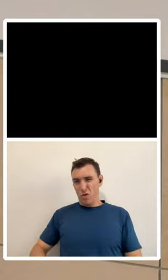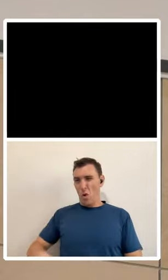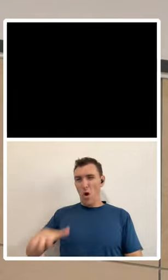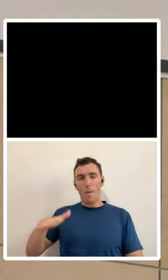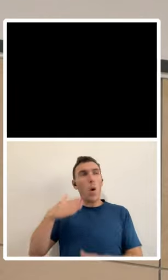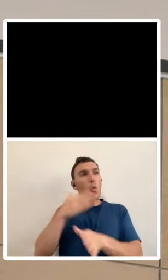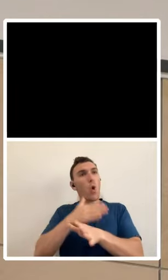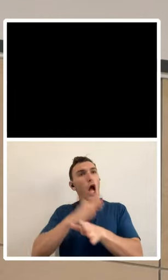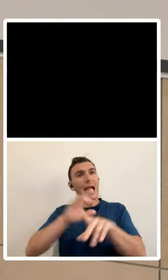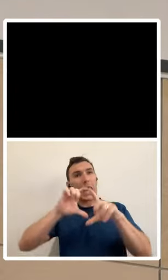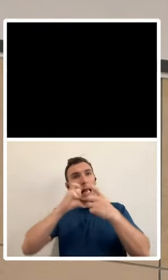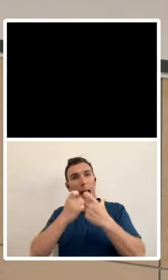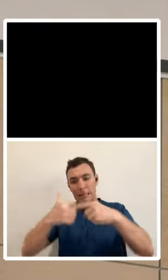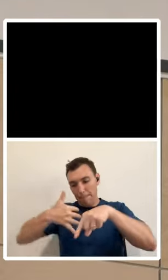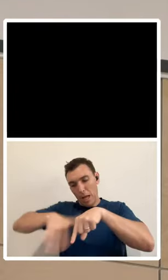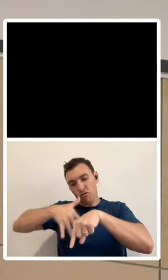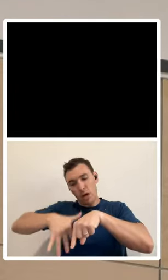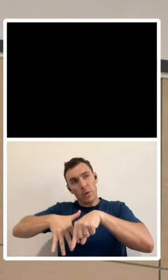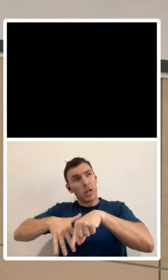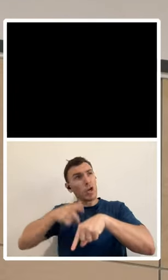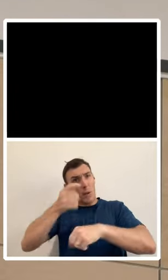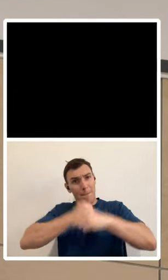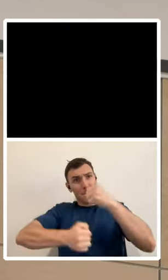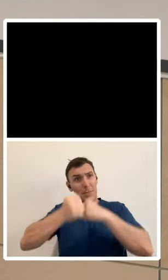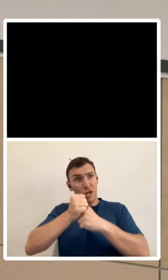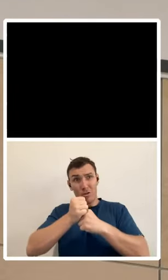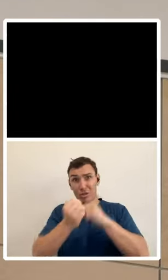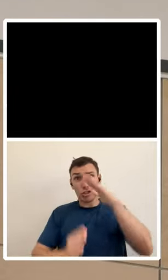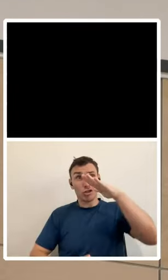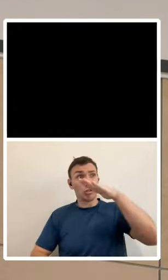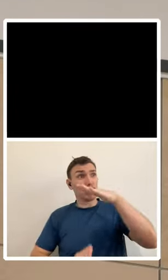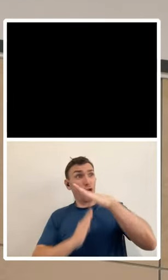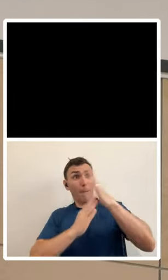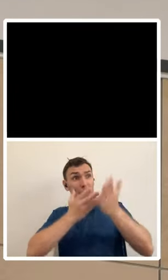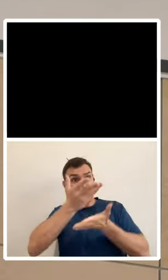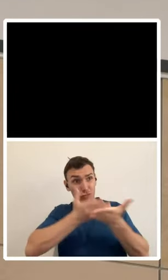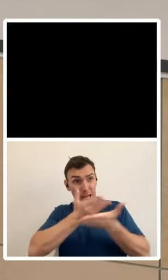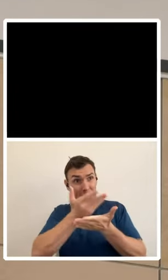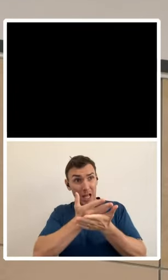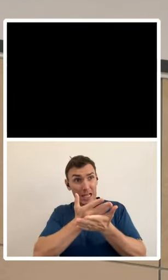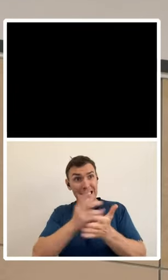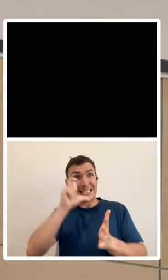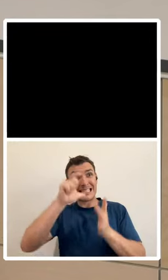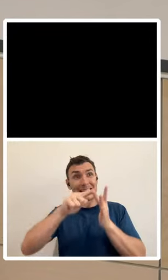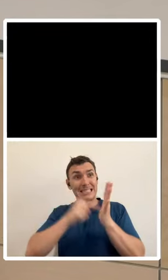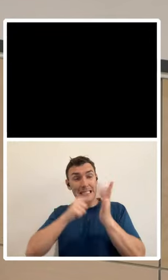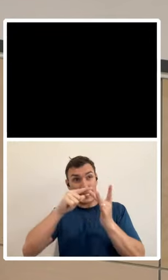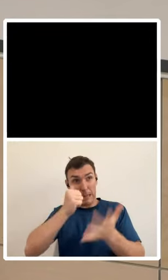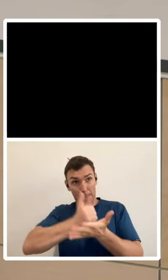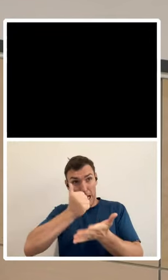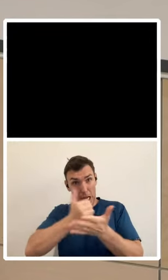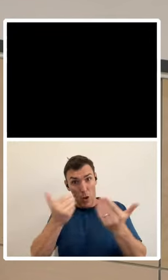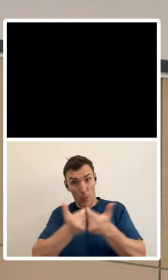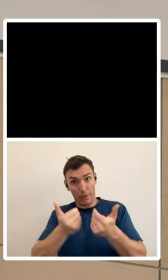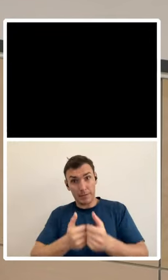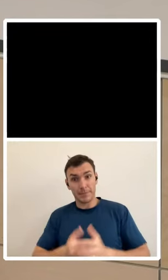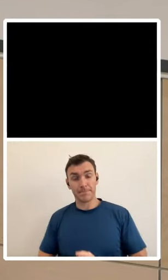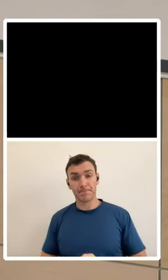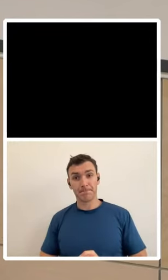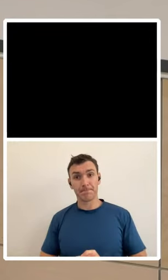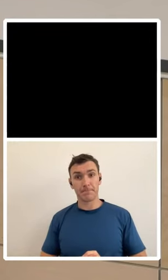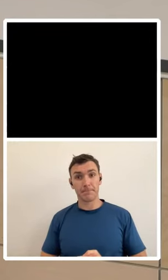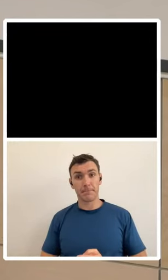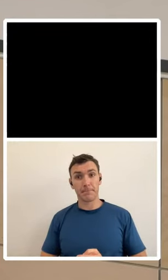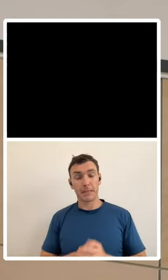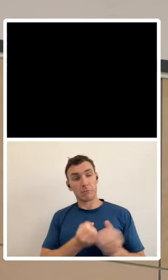Ilford. Ilford is, I say East London, but a lot of Essex people like to claim it. Not too far off, it's about 10 miles east of here,